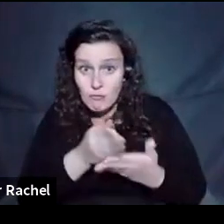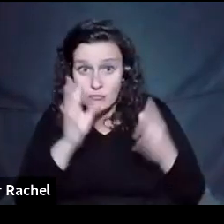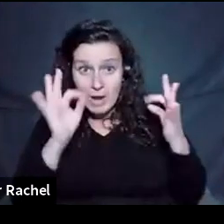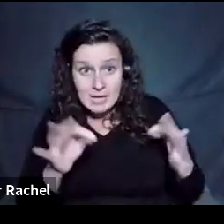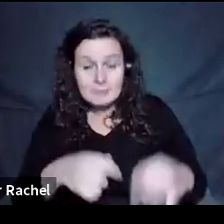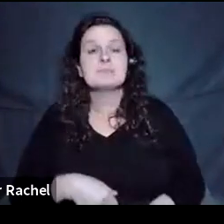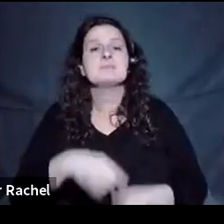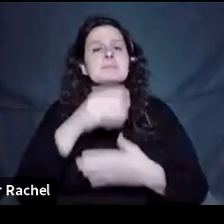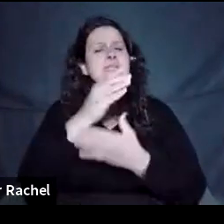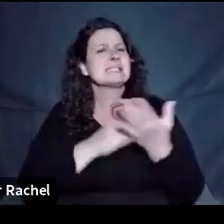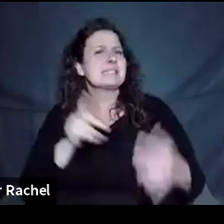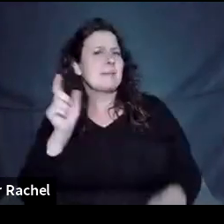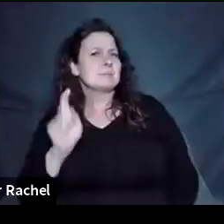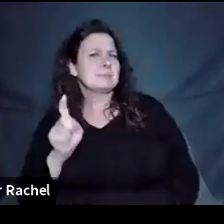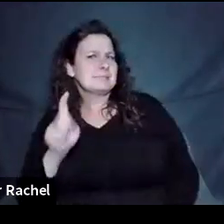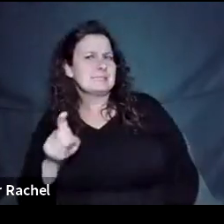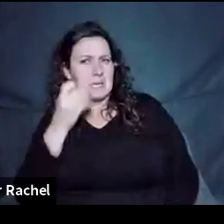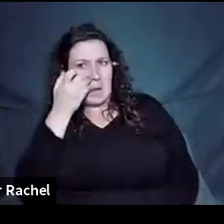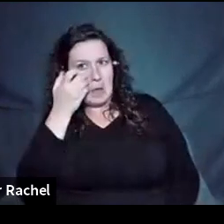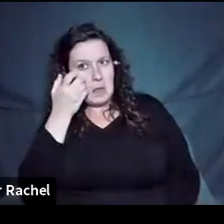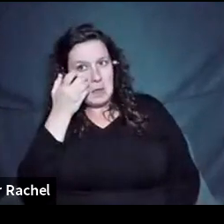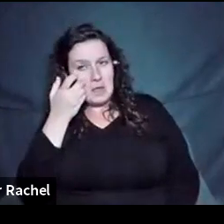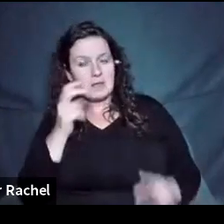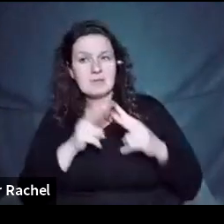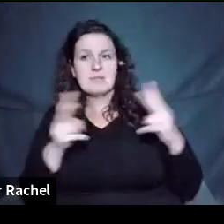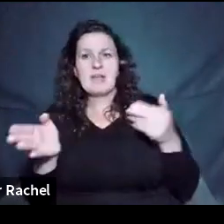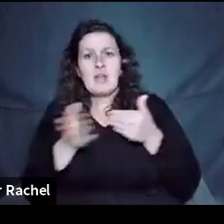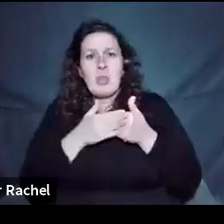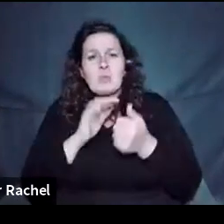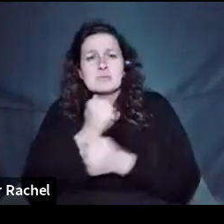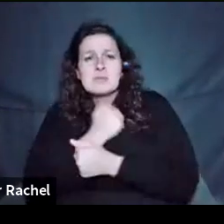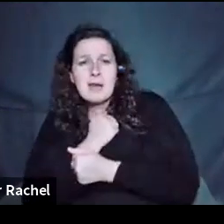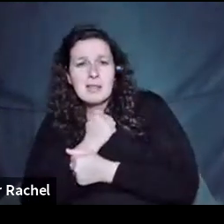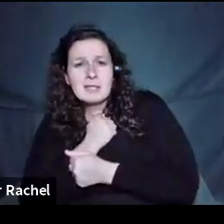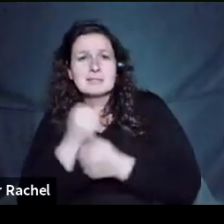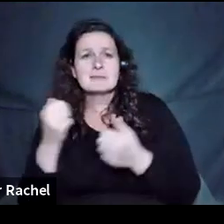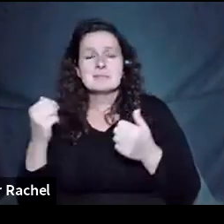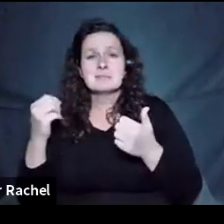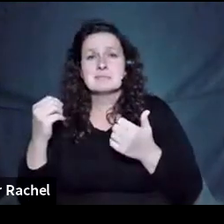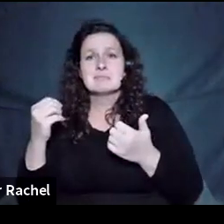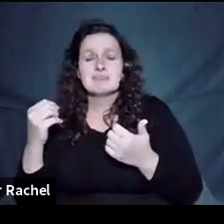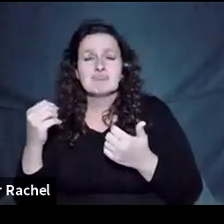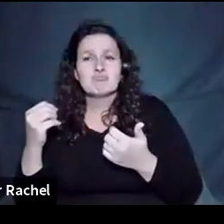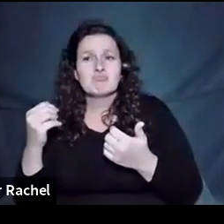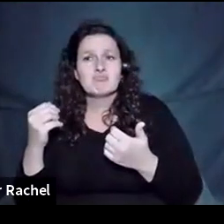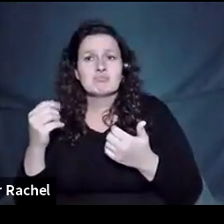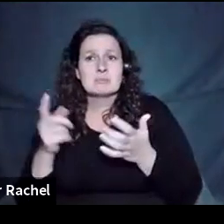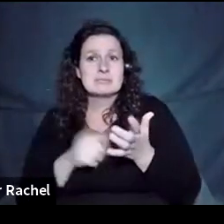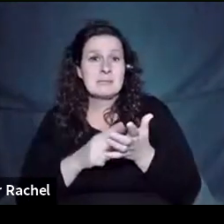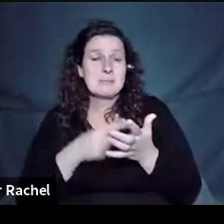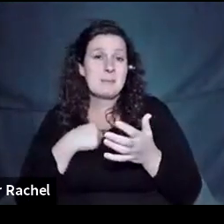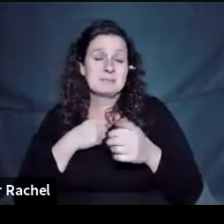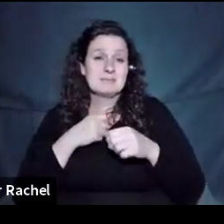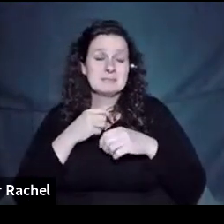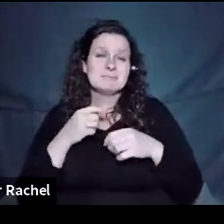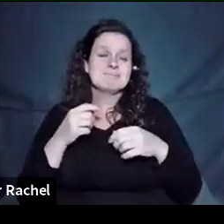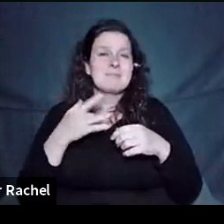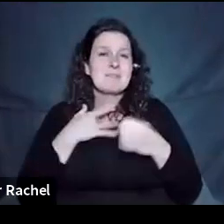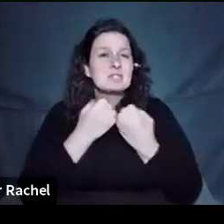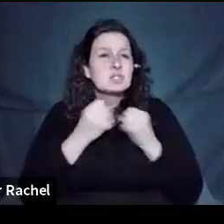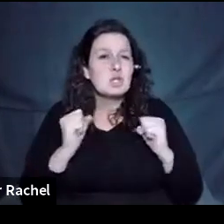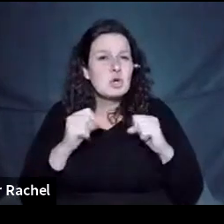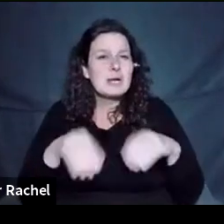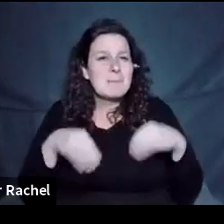them need very close cuddling, sometimes a security blanket or a